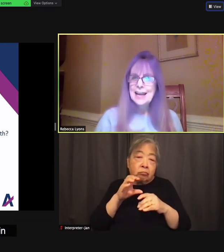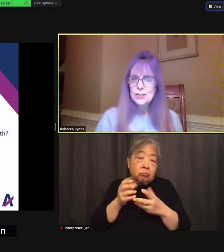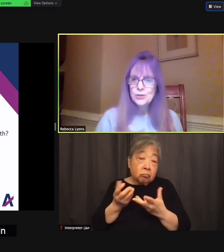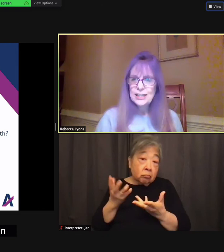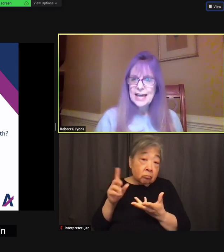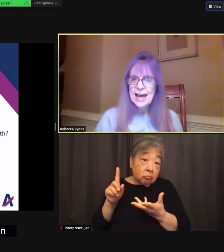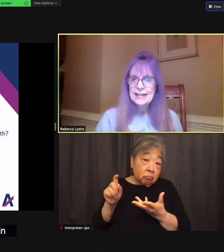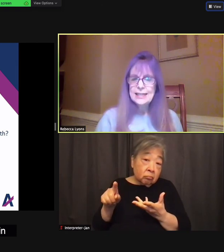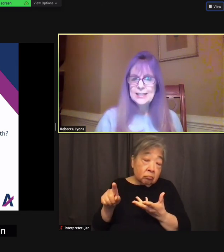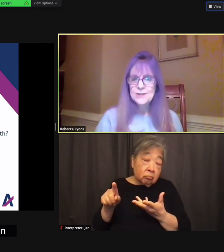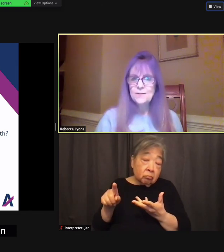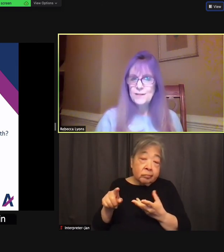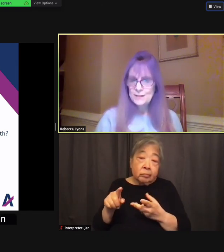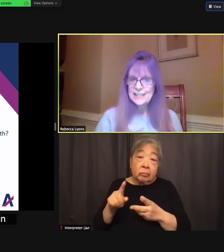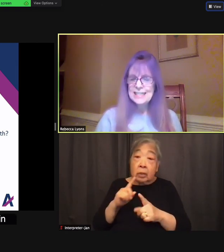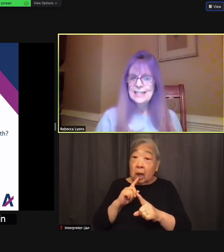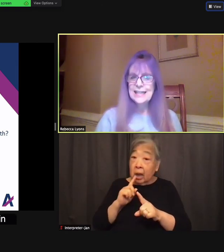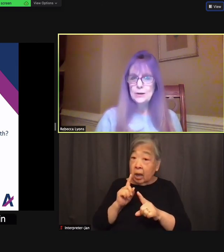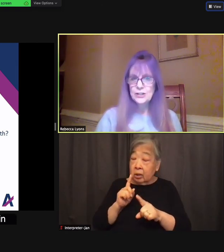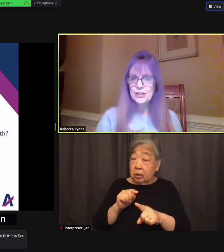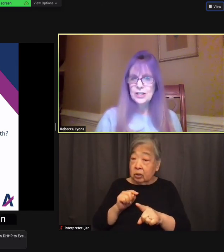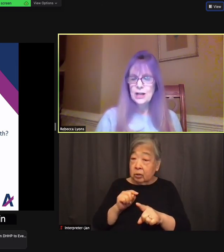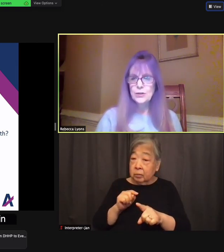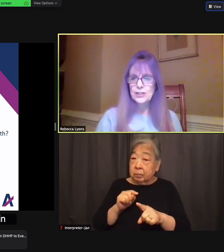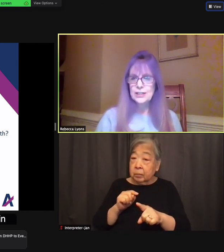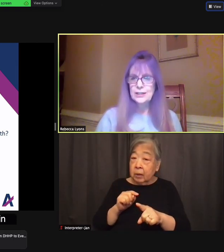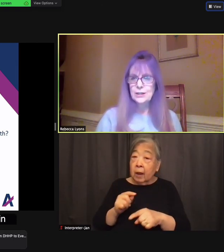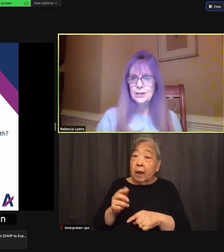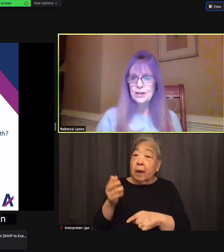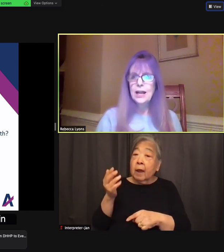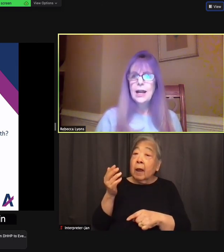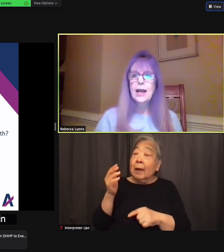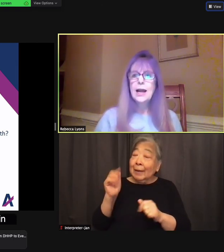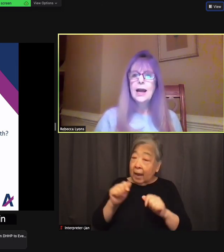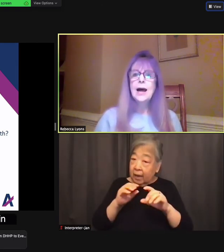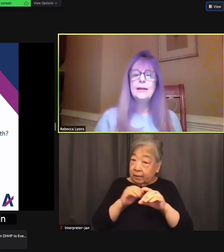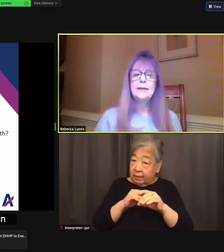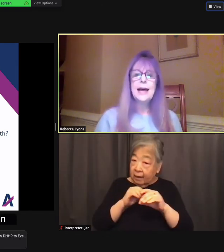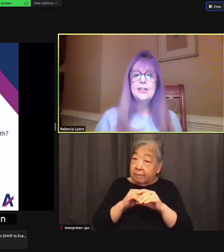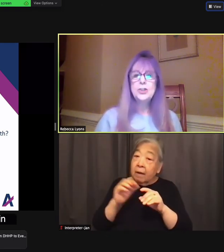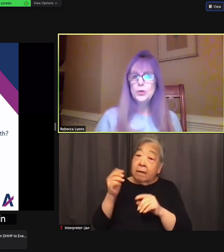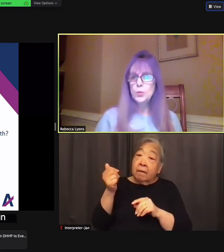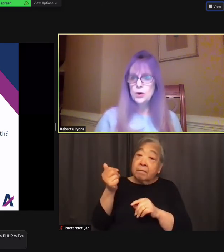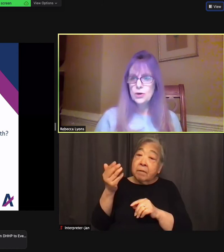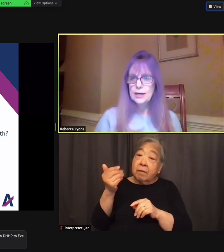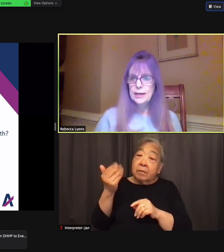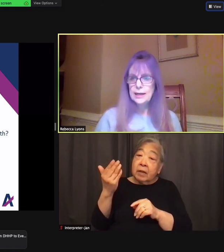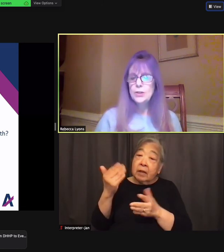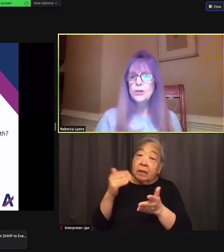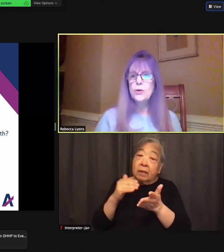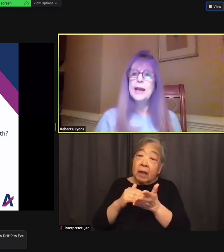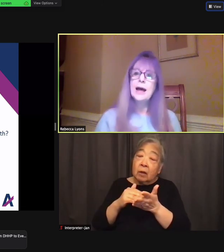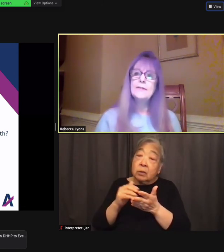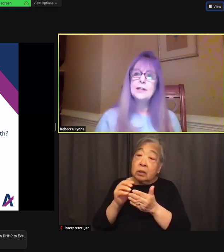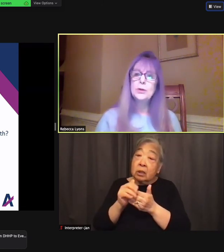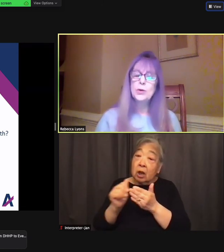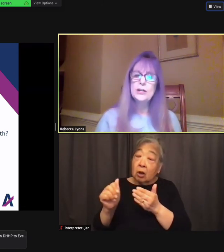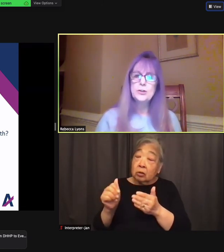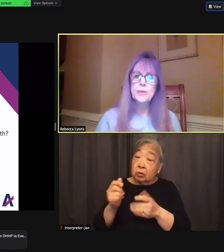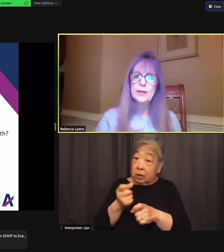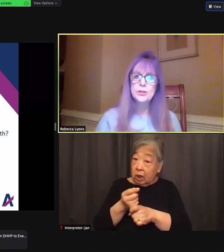The answer to that is $15,000 a year, unless you work and you don't have